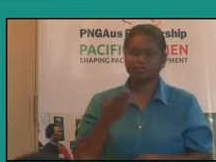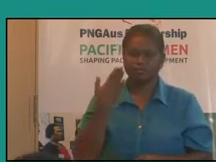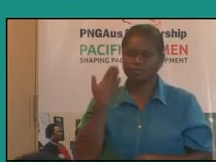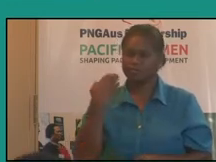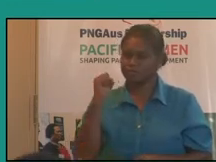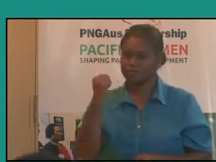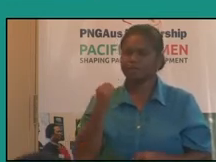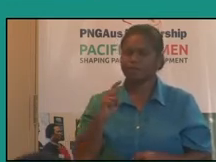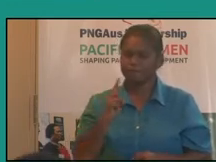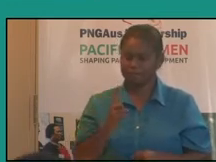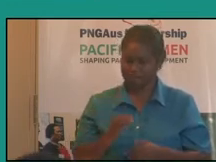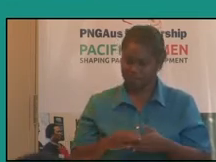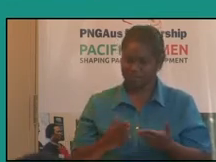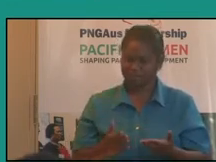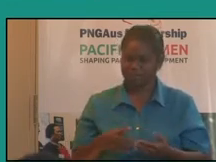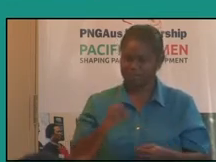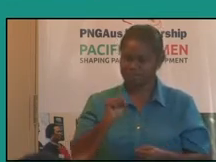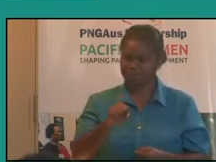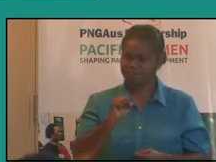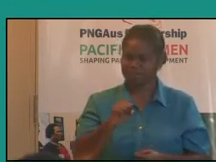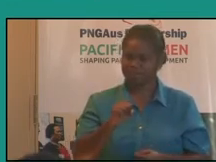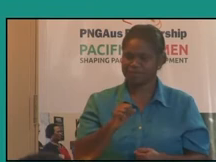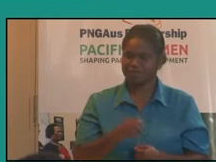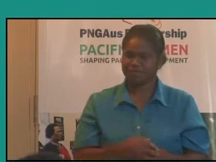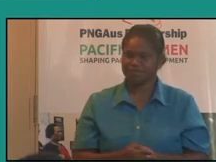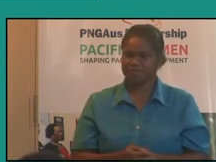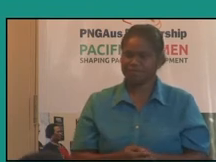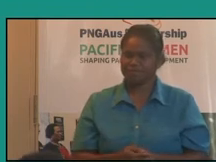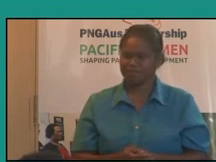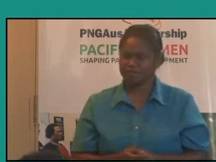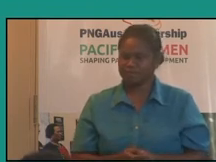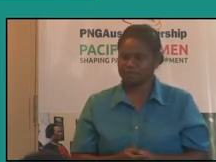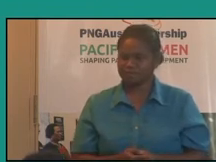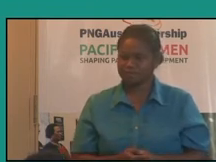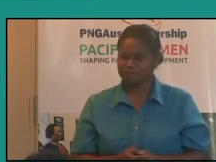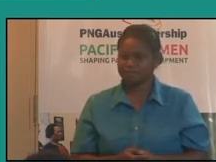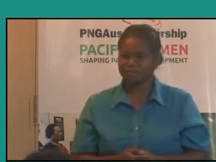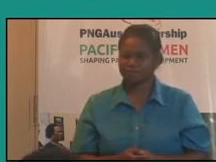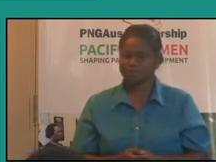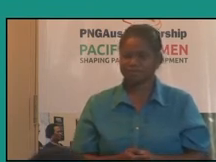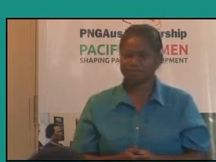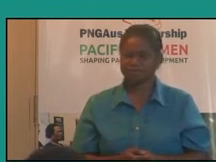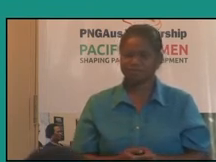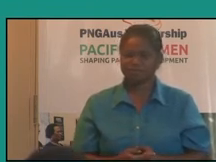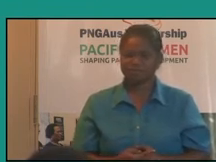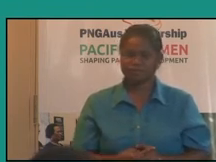so we are utilizing while we have it.